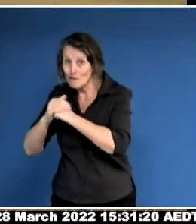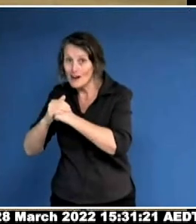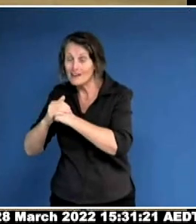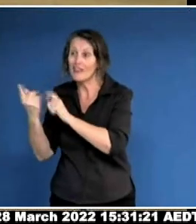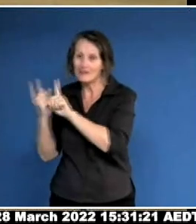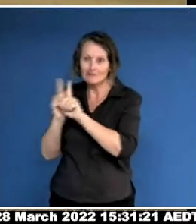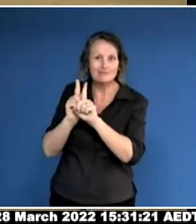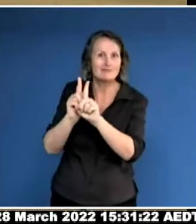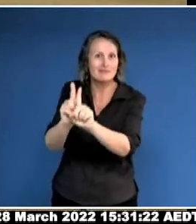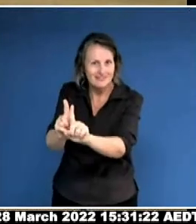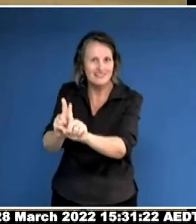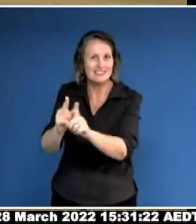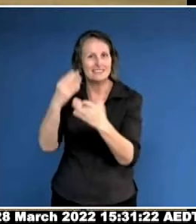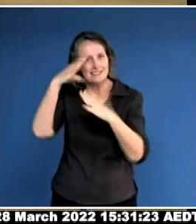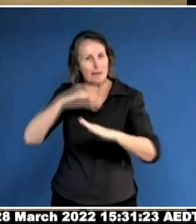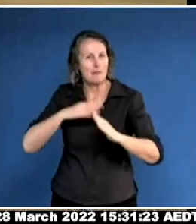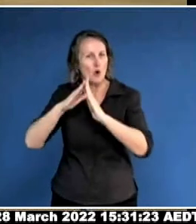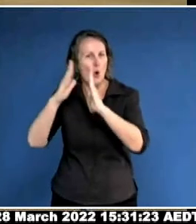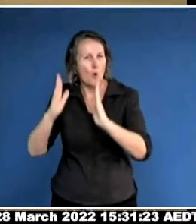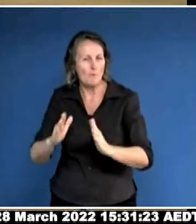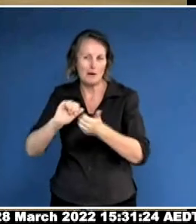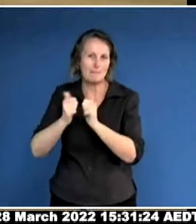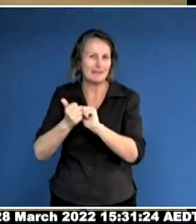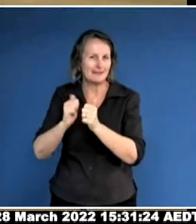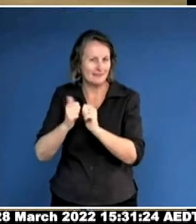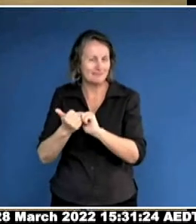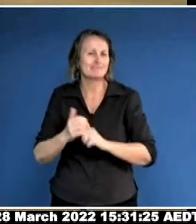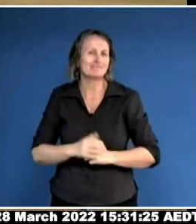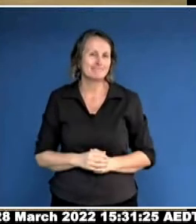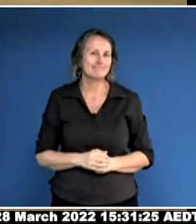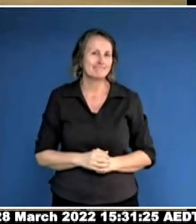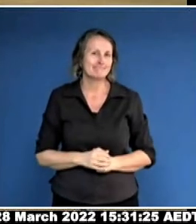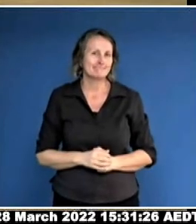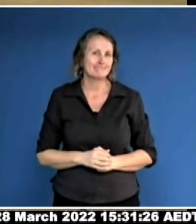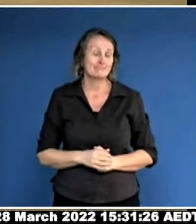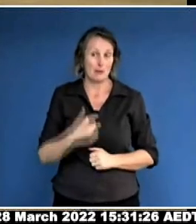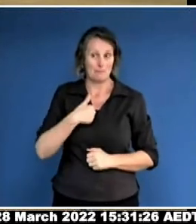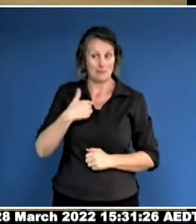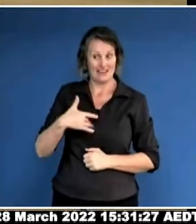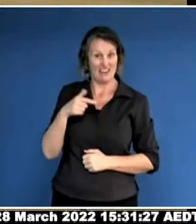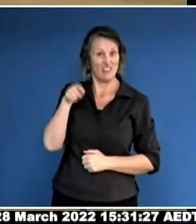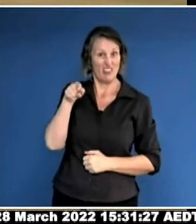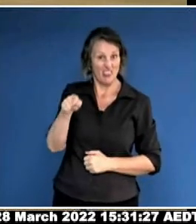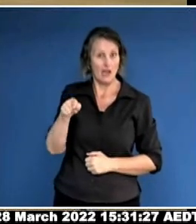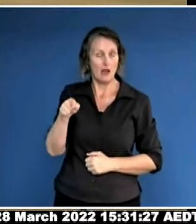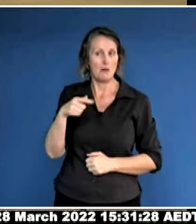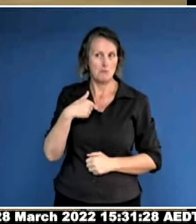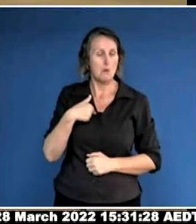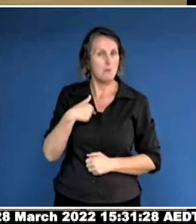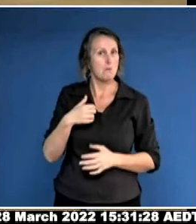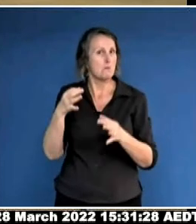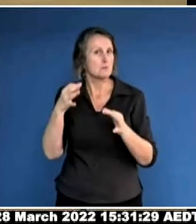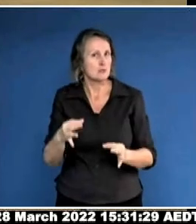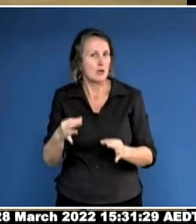and go and explore the area. While I was living on the property, I started going back to college, but after a period of